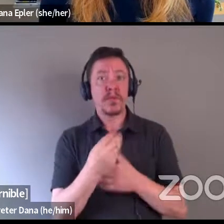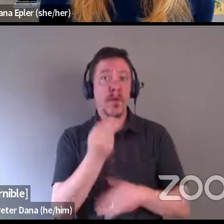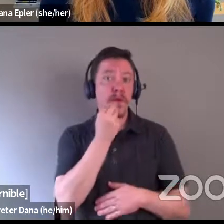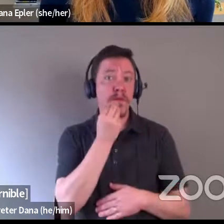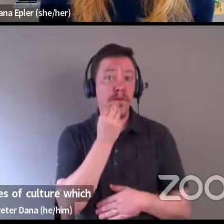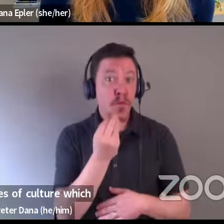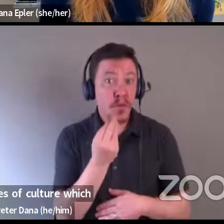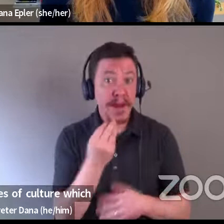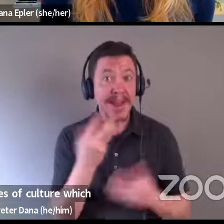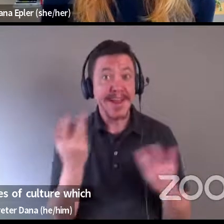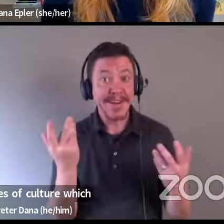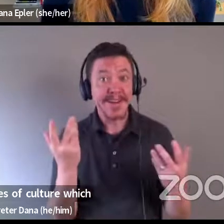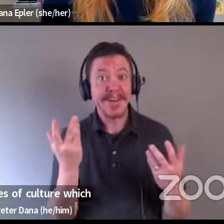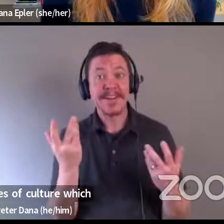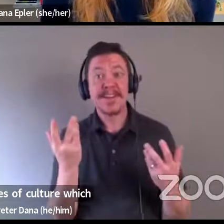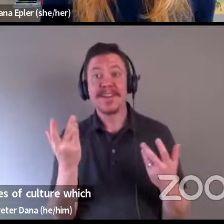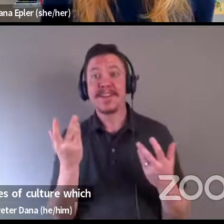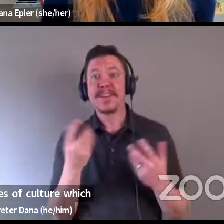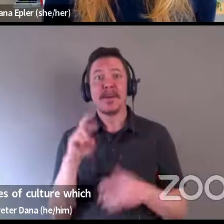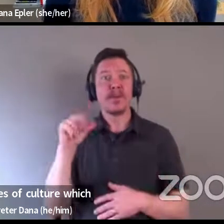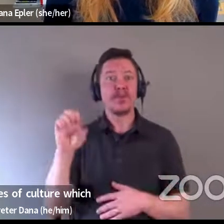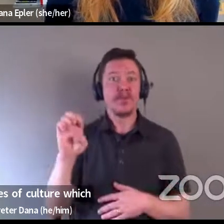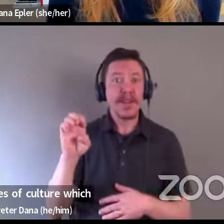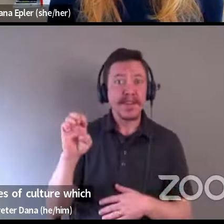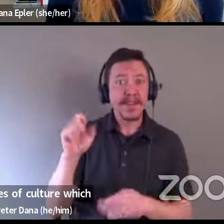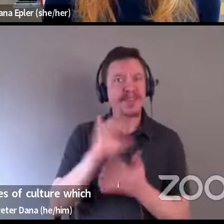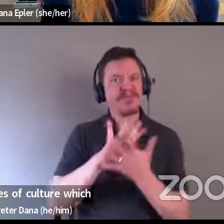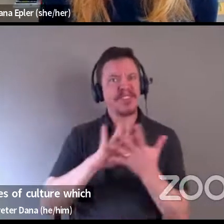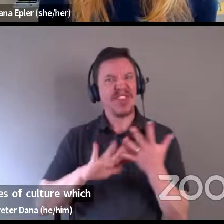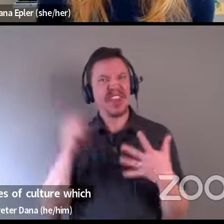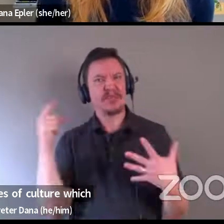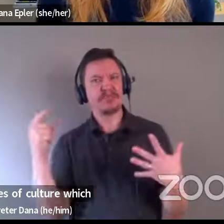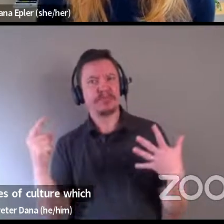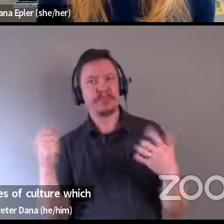and and race and stuff like that.